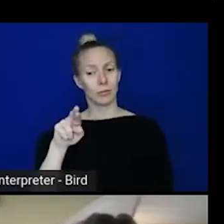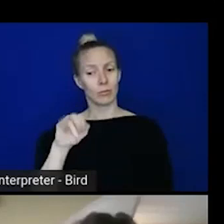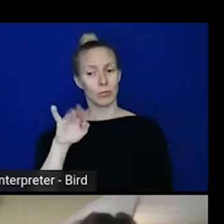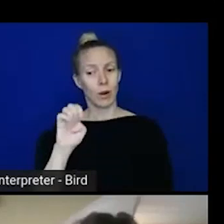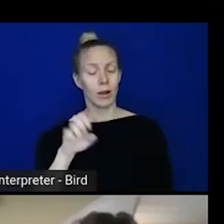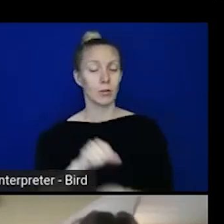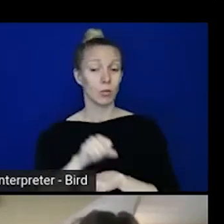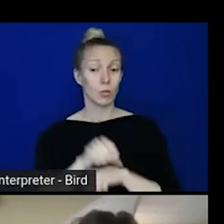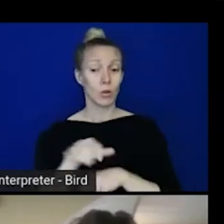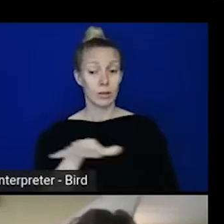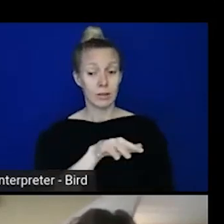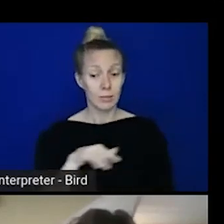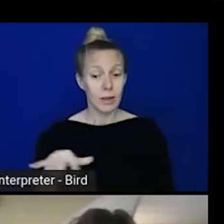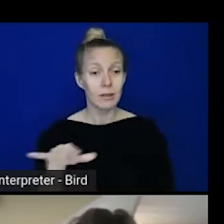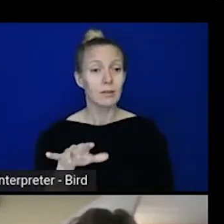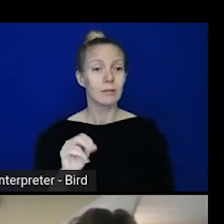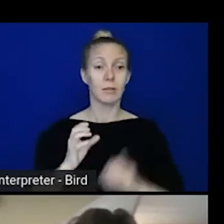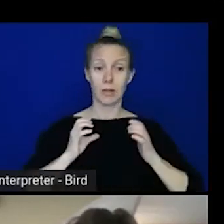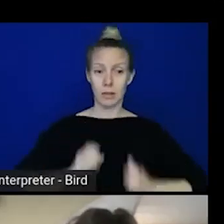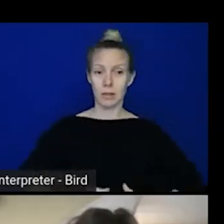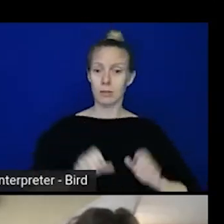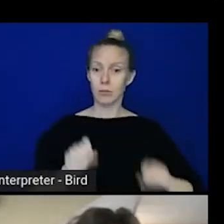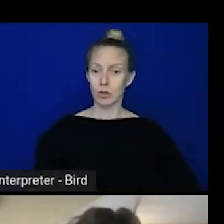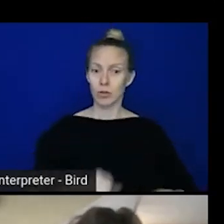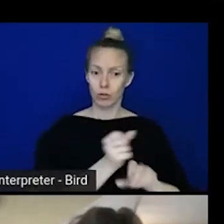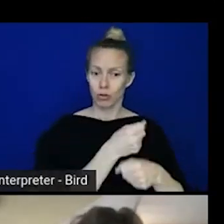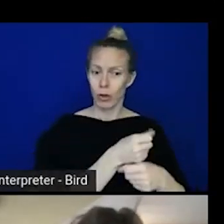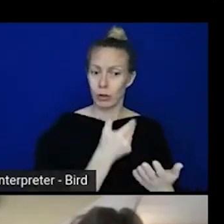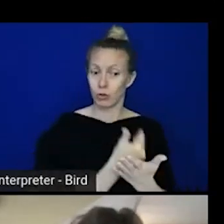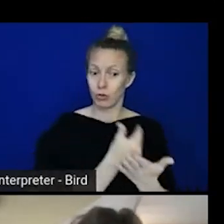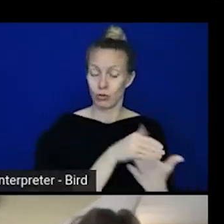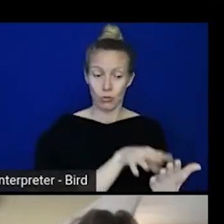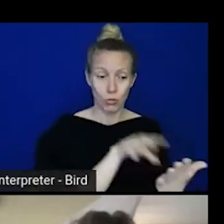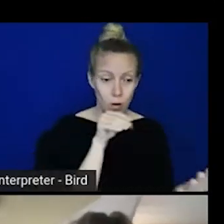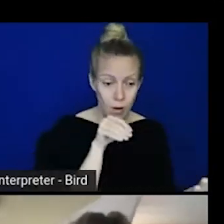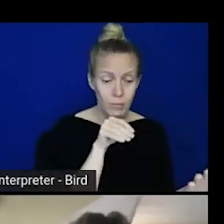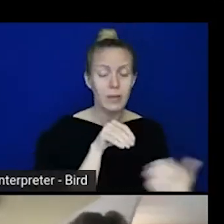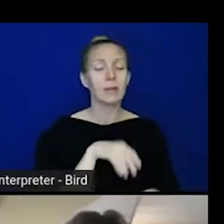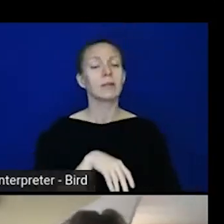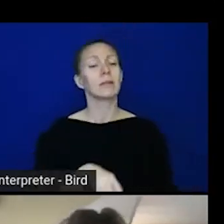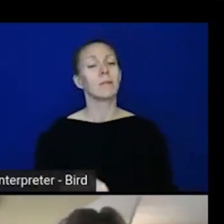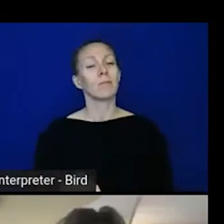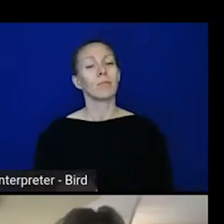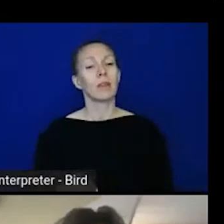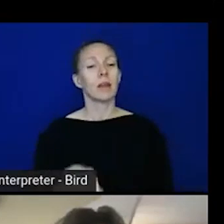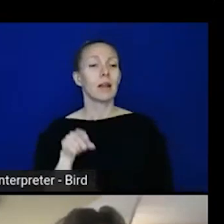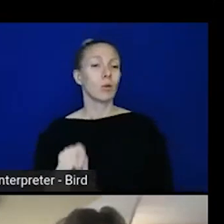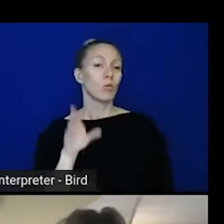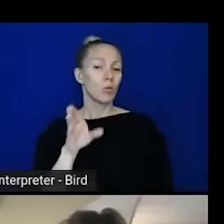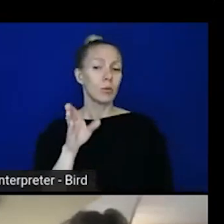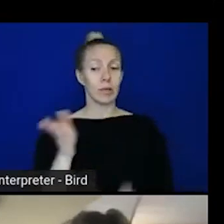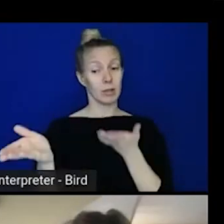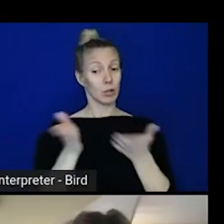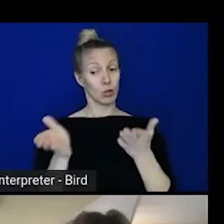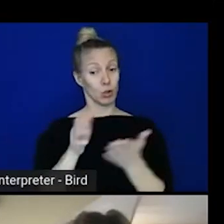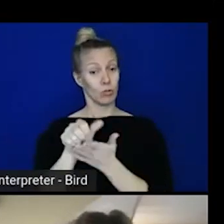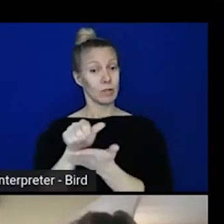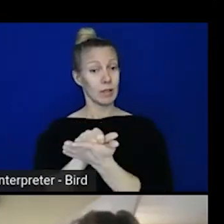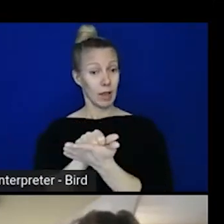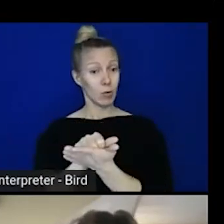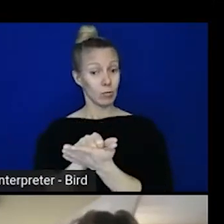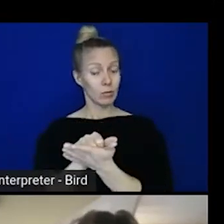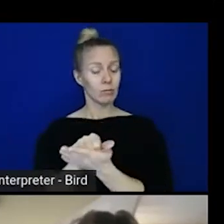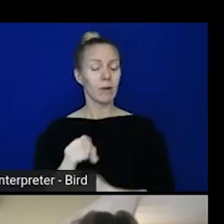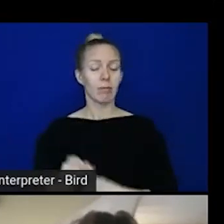copies of this module that we created, and the output of the module would be it would be a service account, and that service account would have